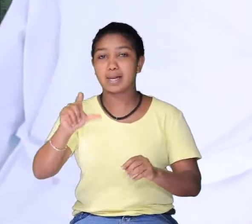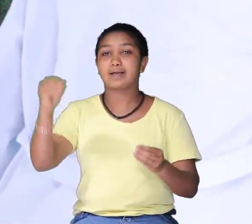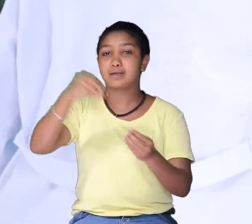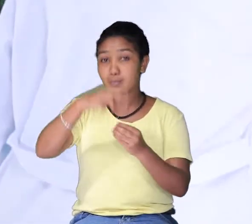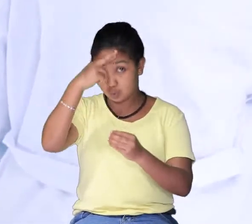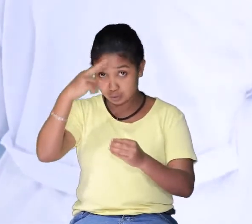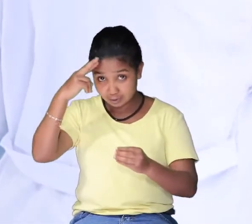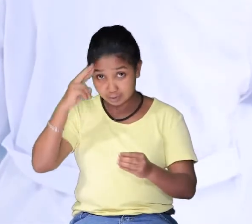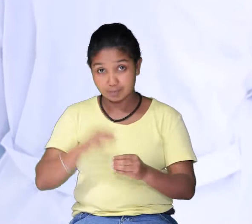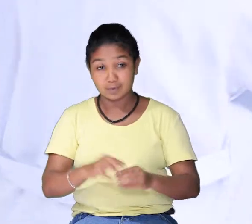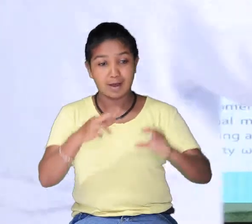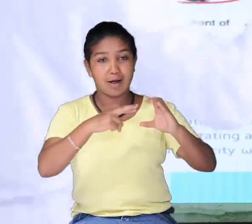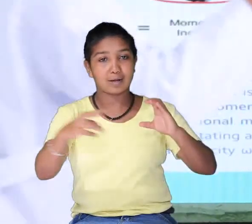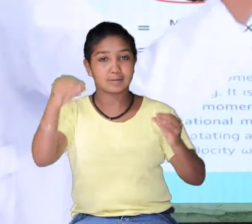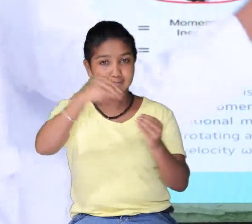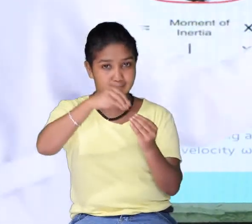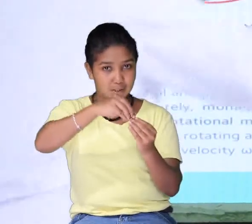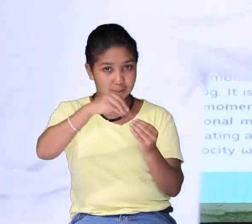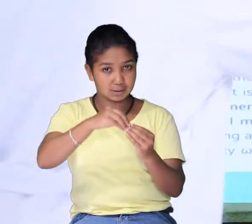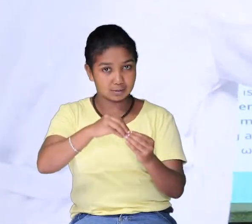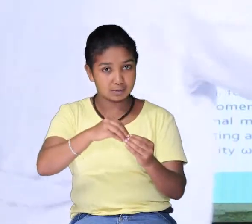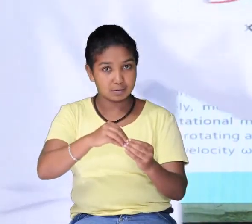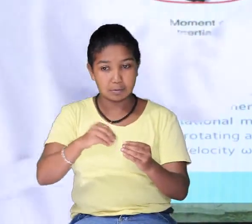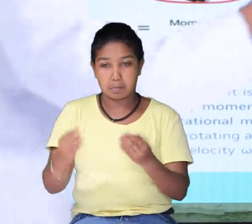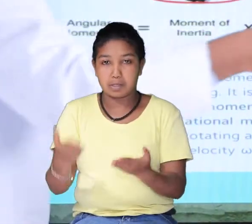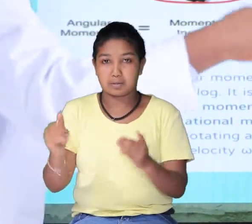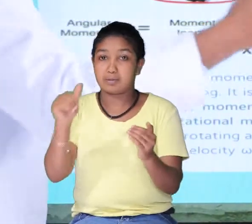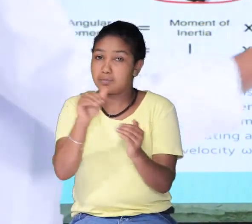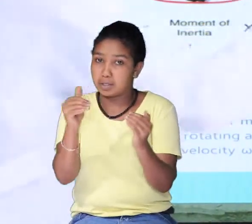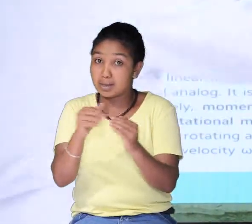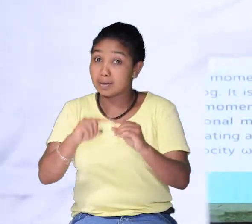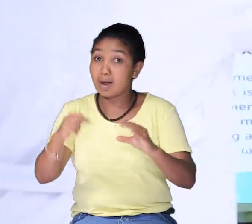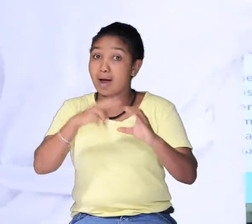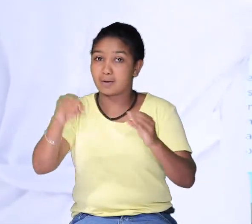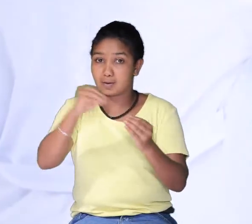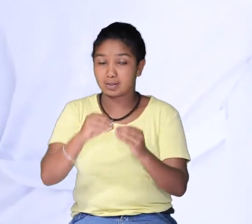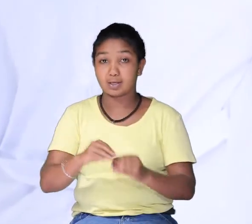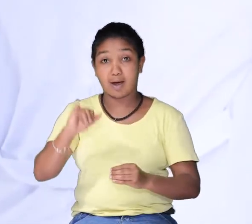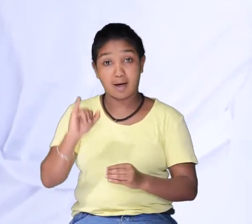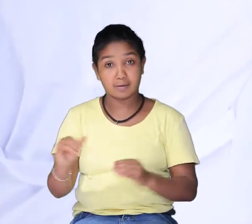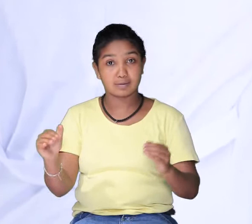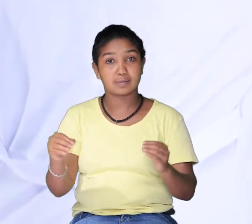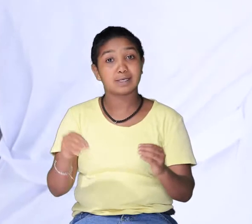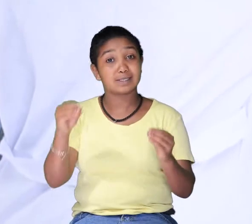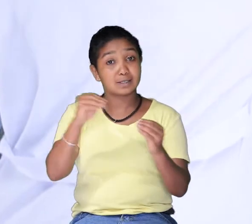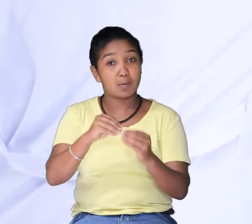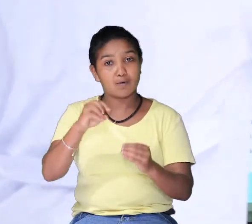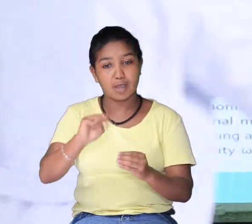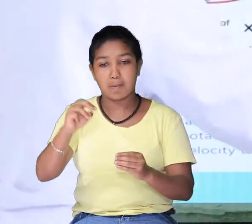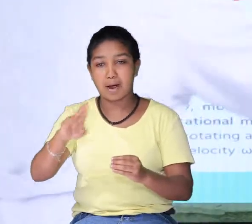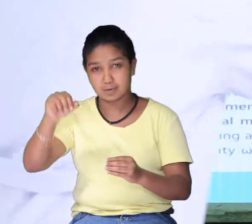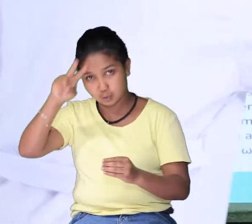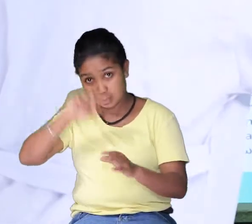Because radius increase. Actually, the mass remains the same, but r increase. So that moment of inertia is the sum of mr